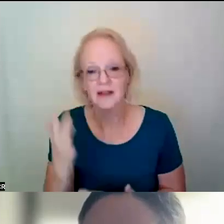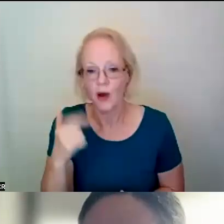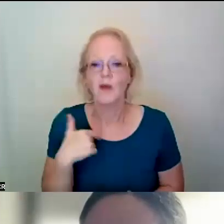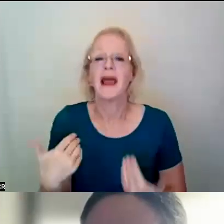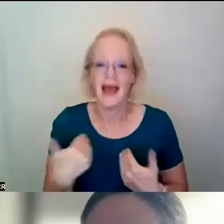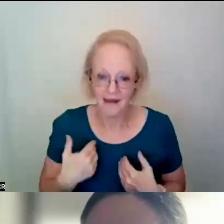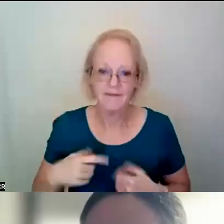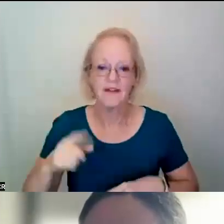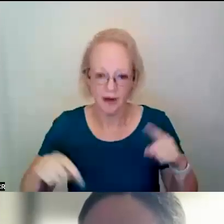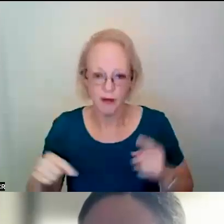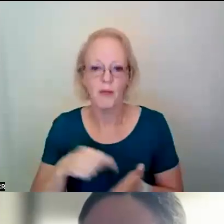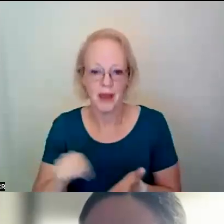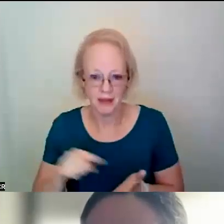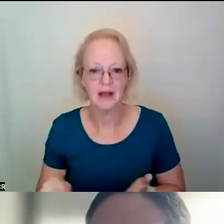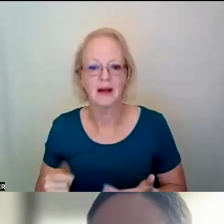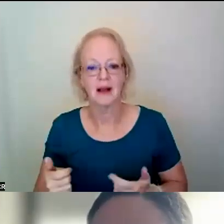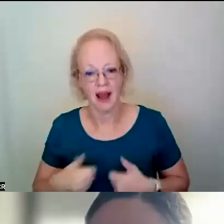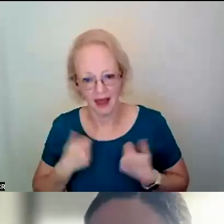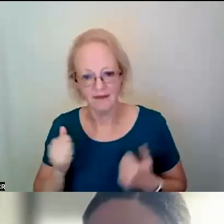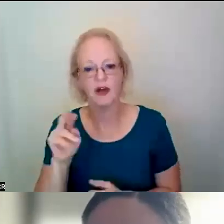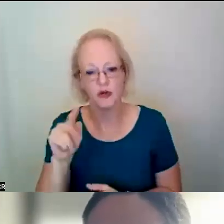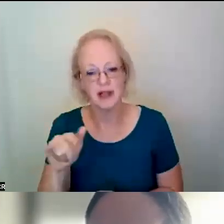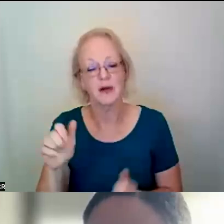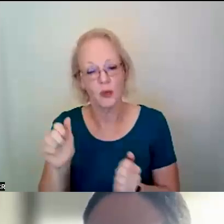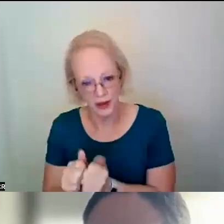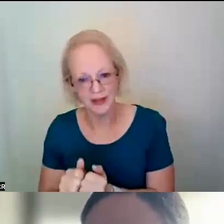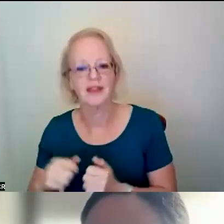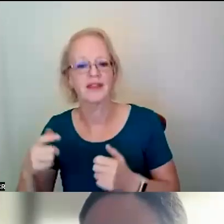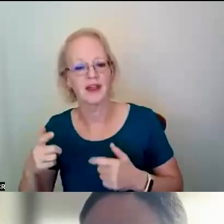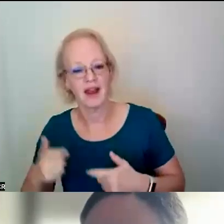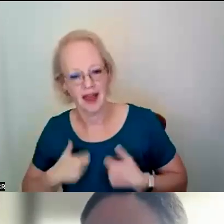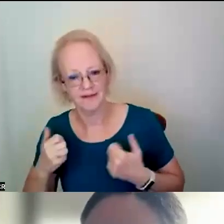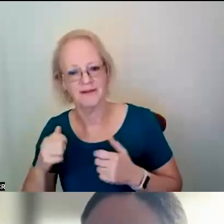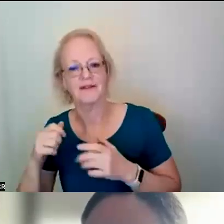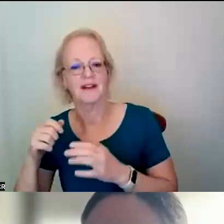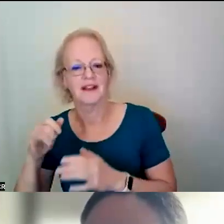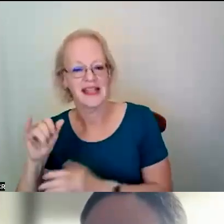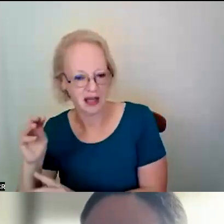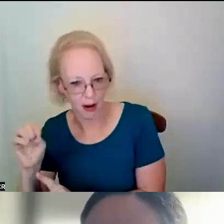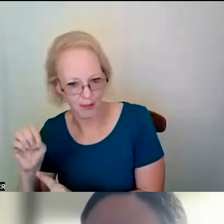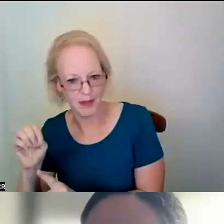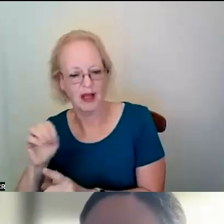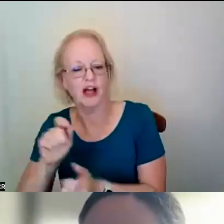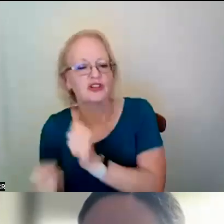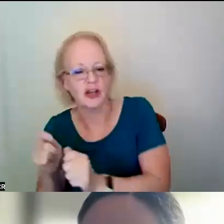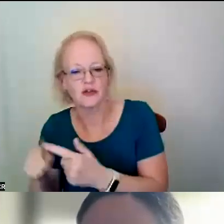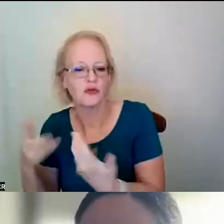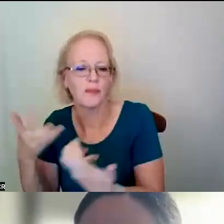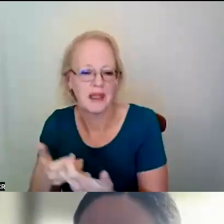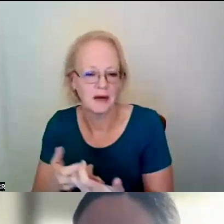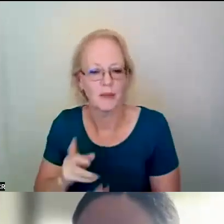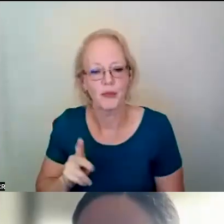annuity with the life income fund, which is a personal income that can be adjusted to meet personal needs,